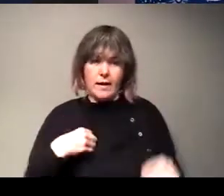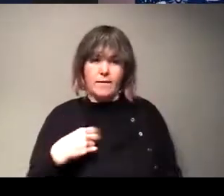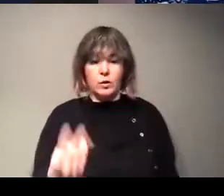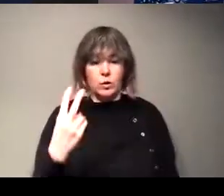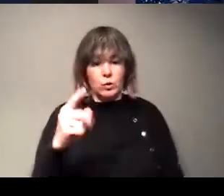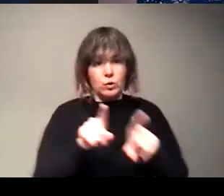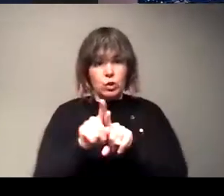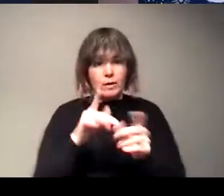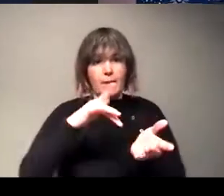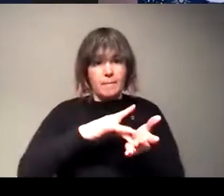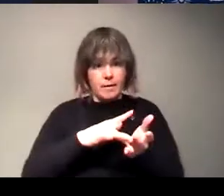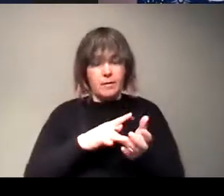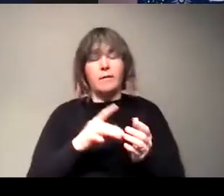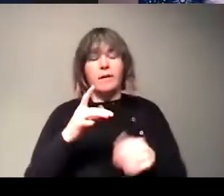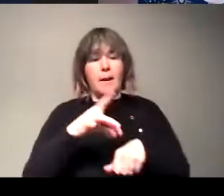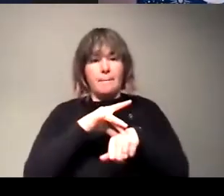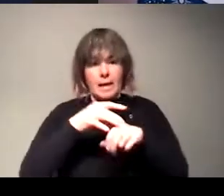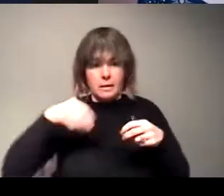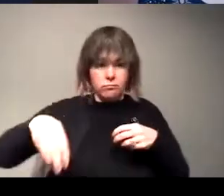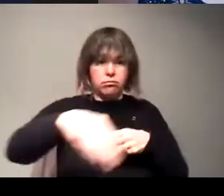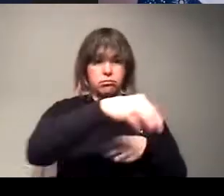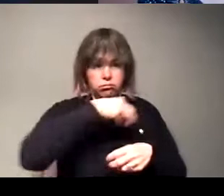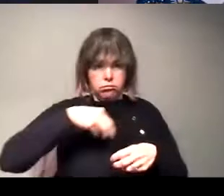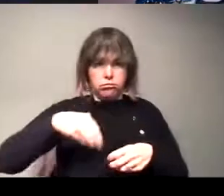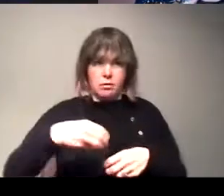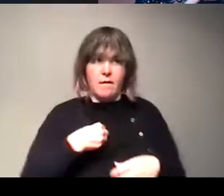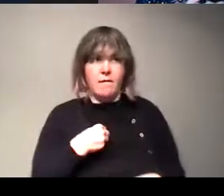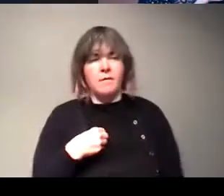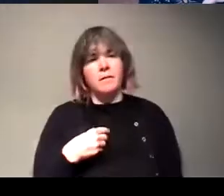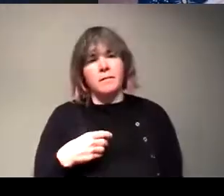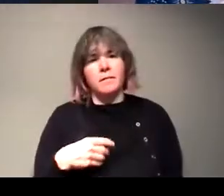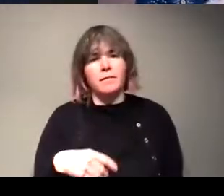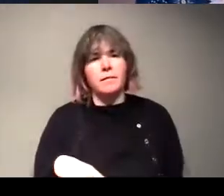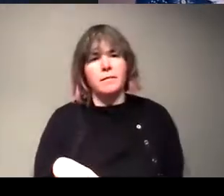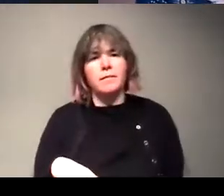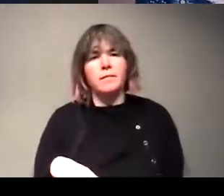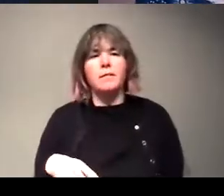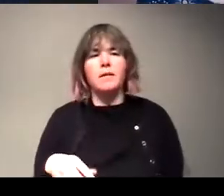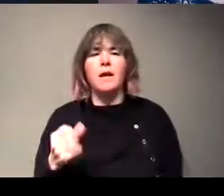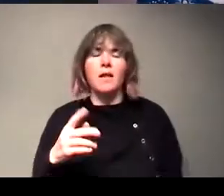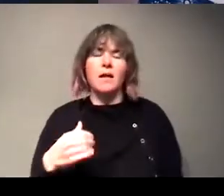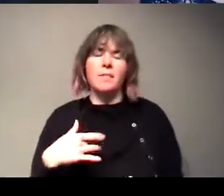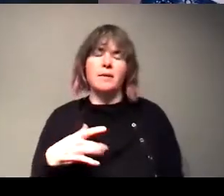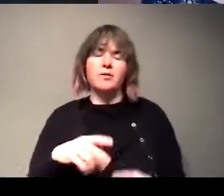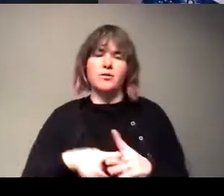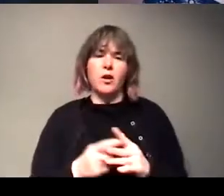at the middle and then have planets around the outside of them. I think like Kepler, a lot of them start with the name Kepler. I think